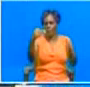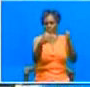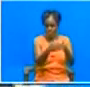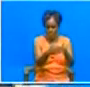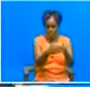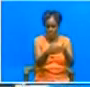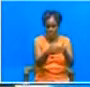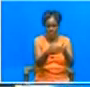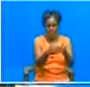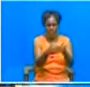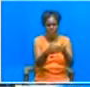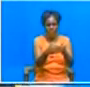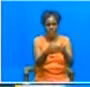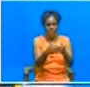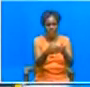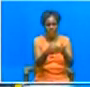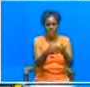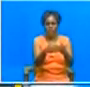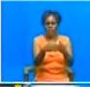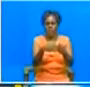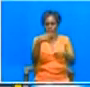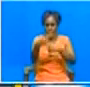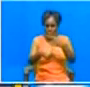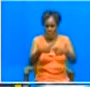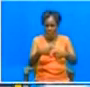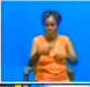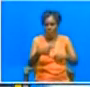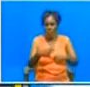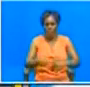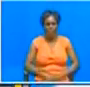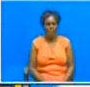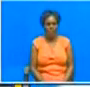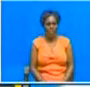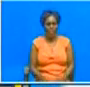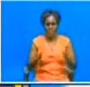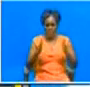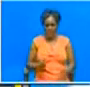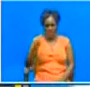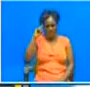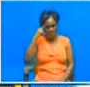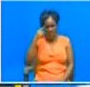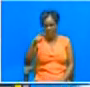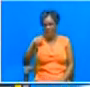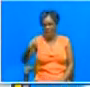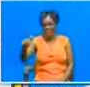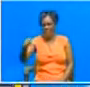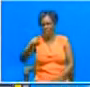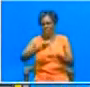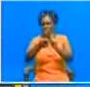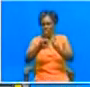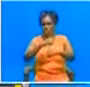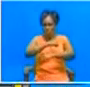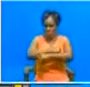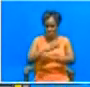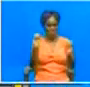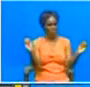by the post-stadium arm, demand that the construction exercise continues. Mtu asijaribu kufikiria wazo lingine kwamba pengine ibadilishwe iwe shule